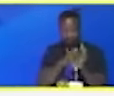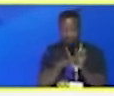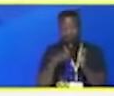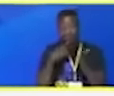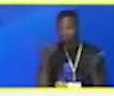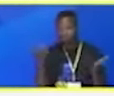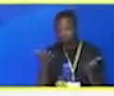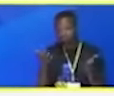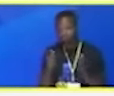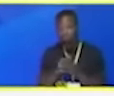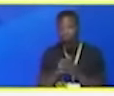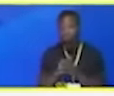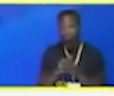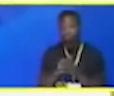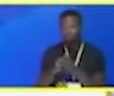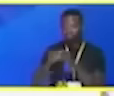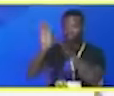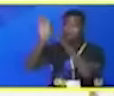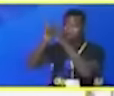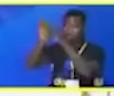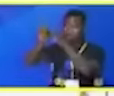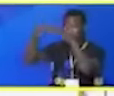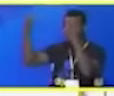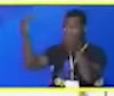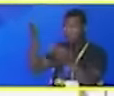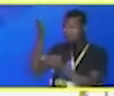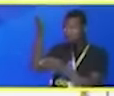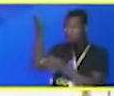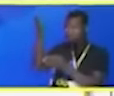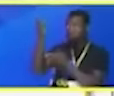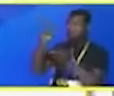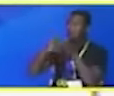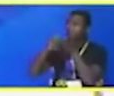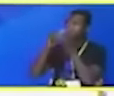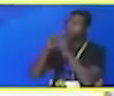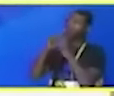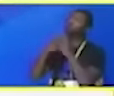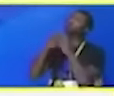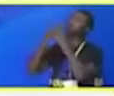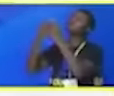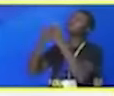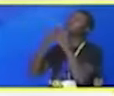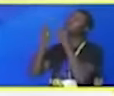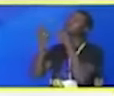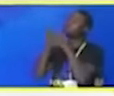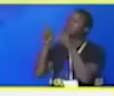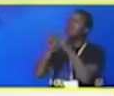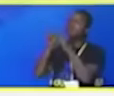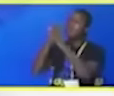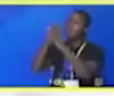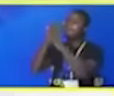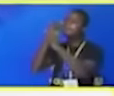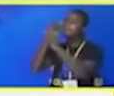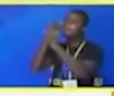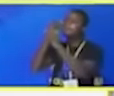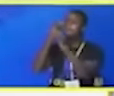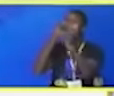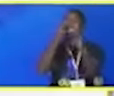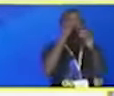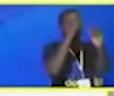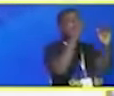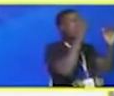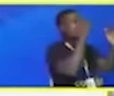says, out of that opening came a voice as of a trumpet. And then he began to